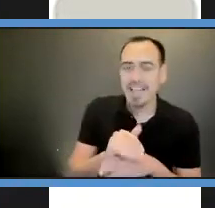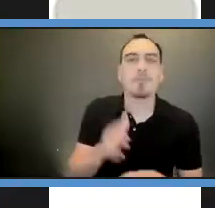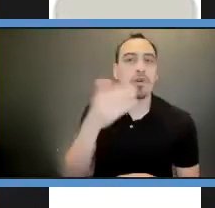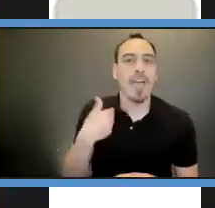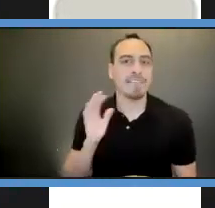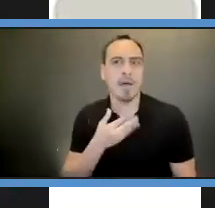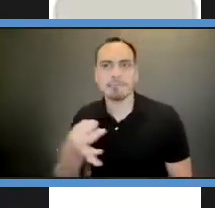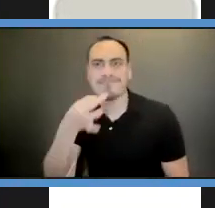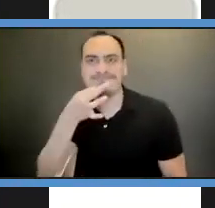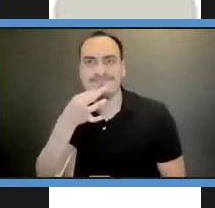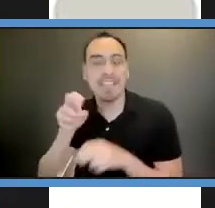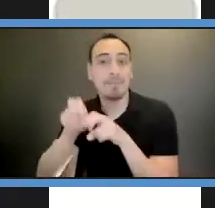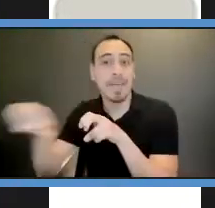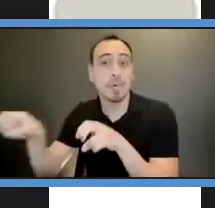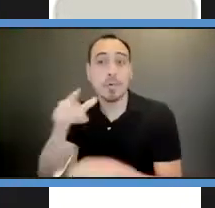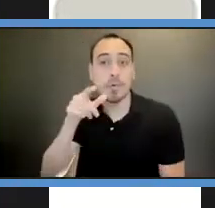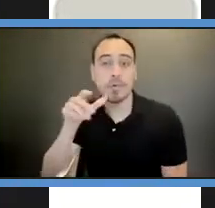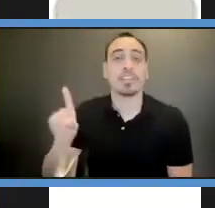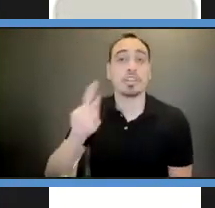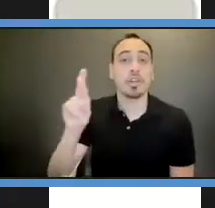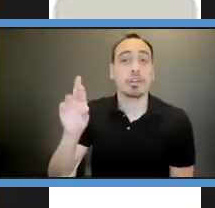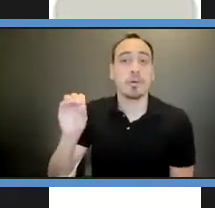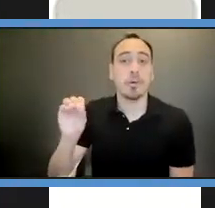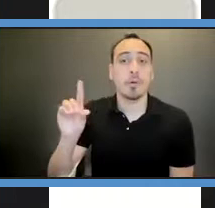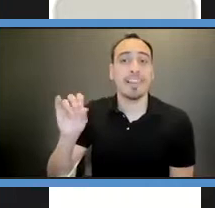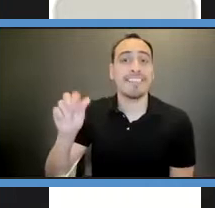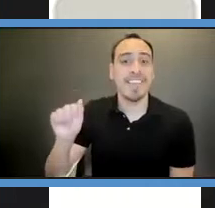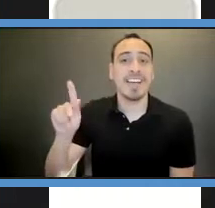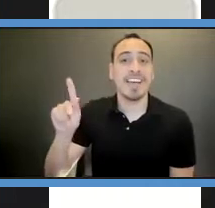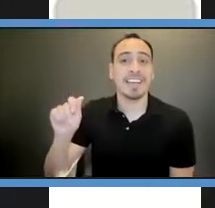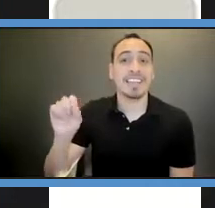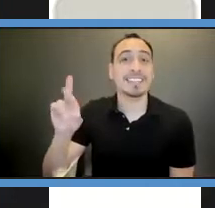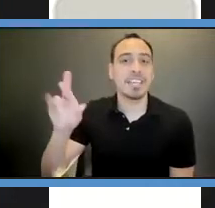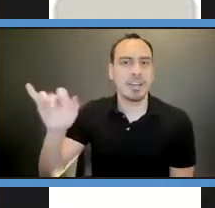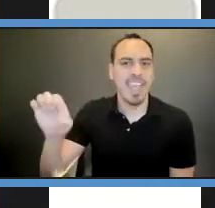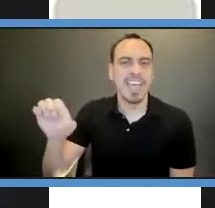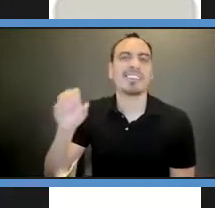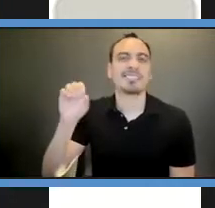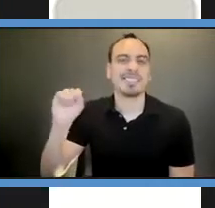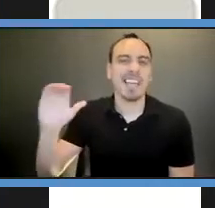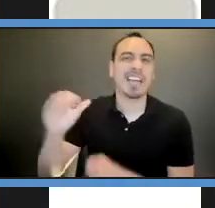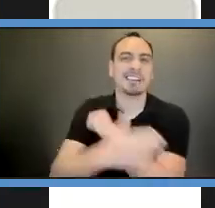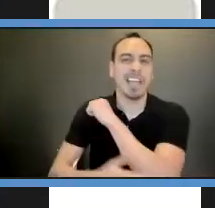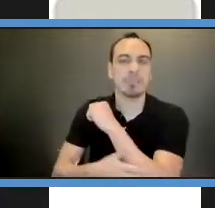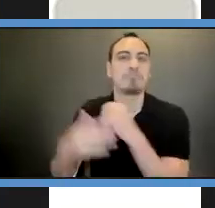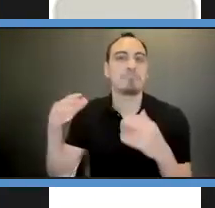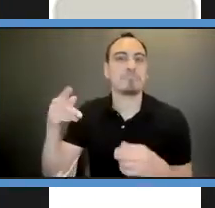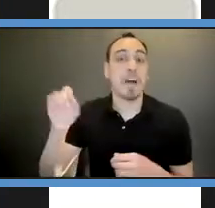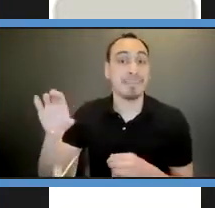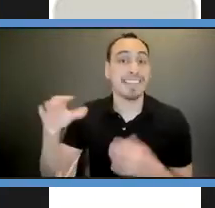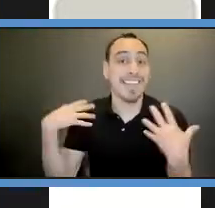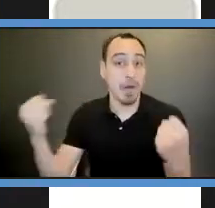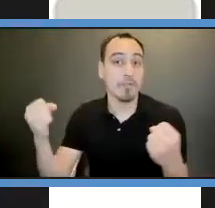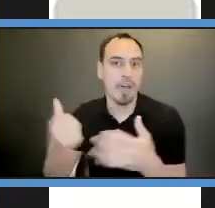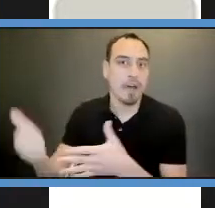We have Dr. Olivia Kasirye, Public Health Officer for County of Sacramento. We have Linan